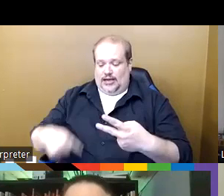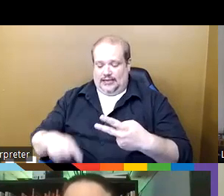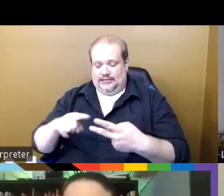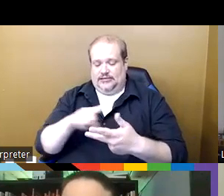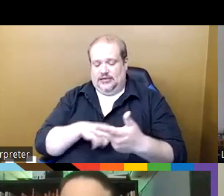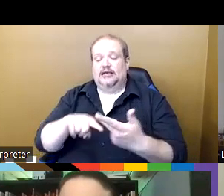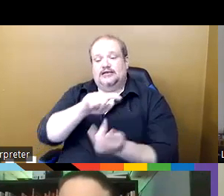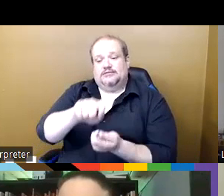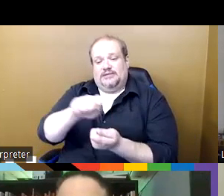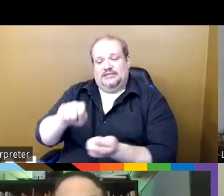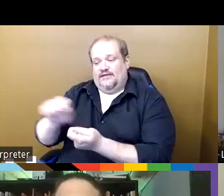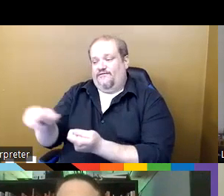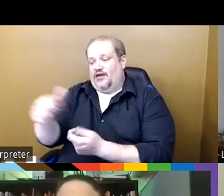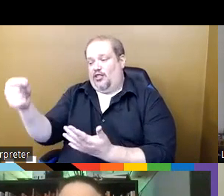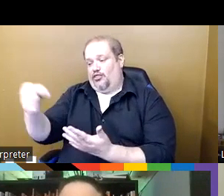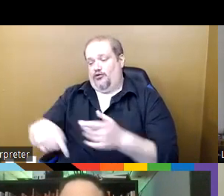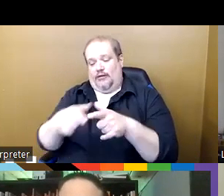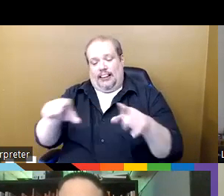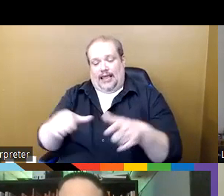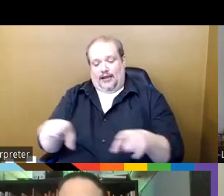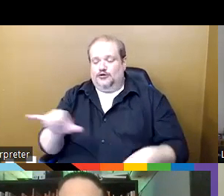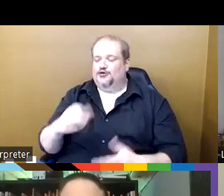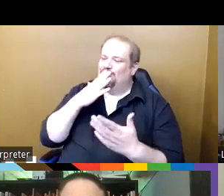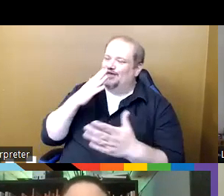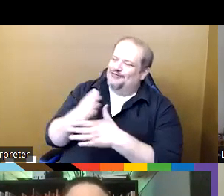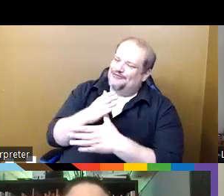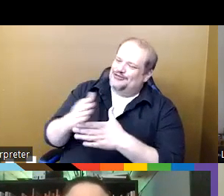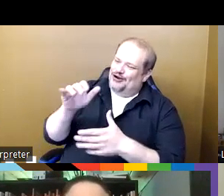other ones. And so appreciate you sharing those